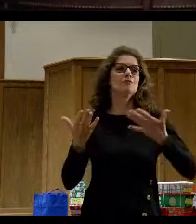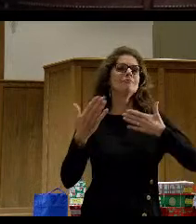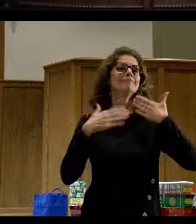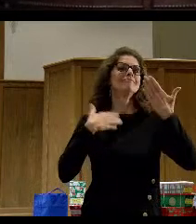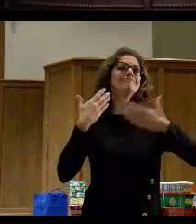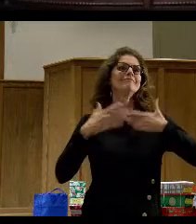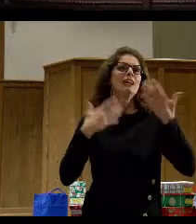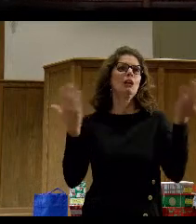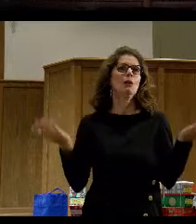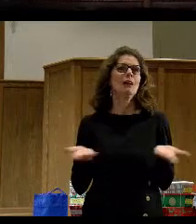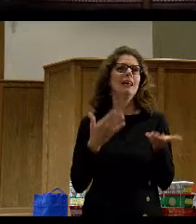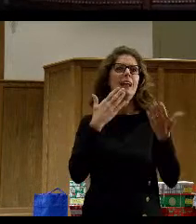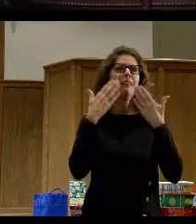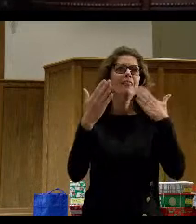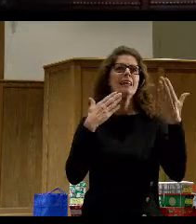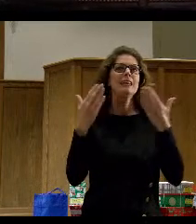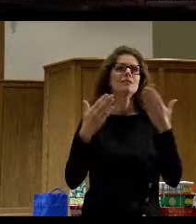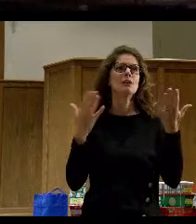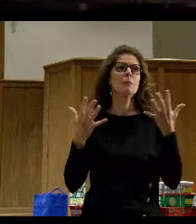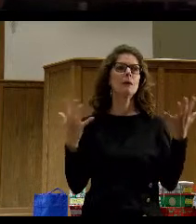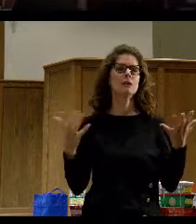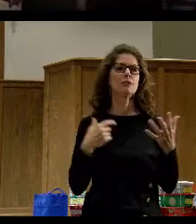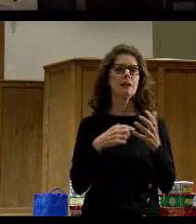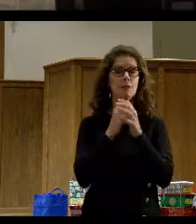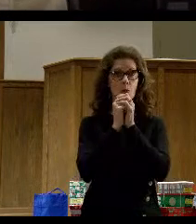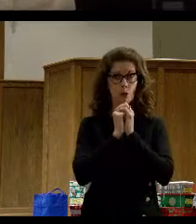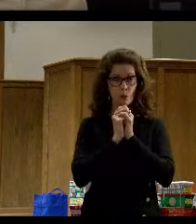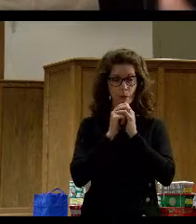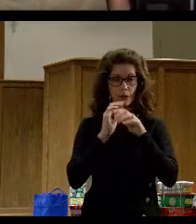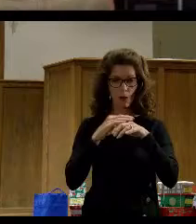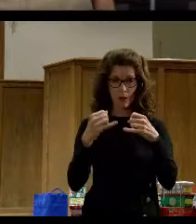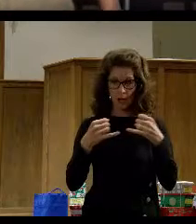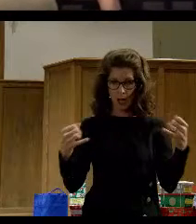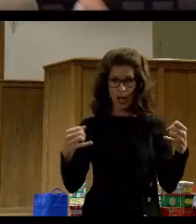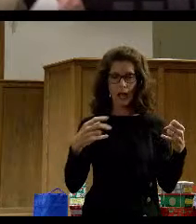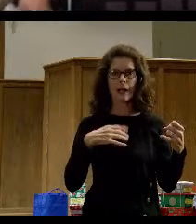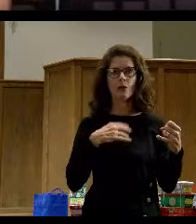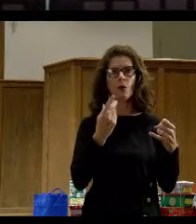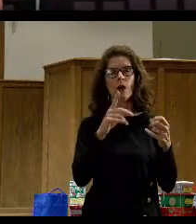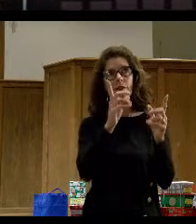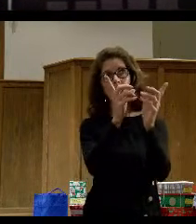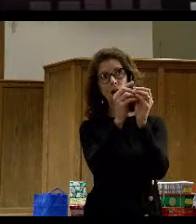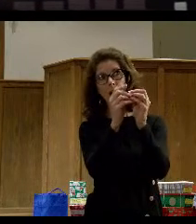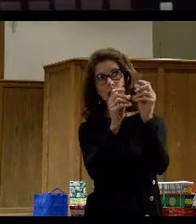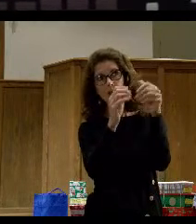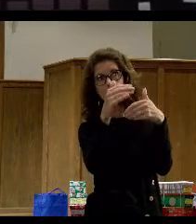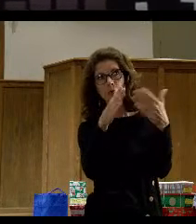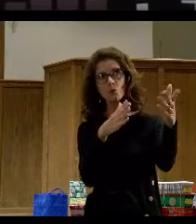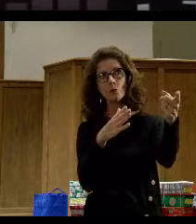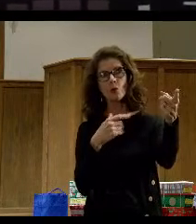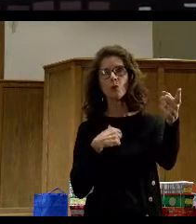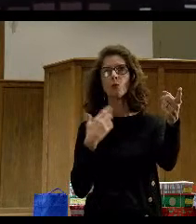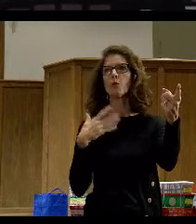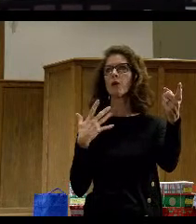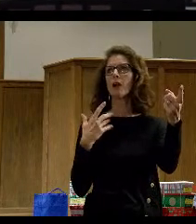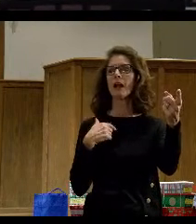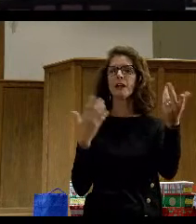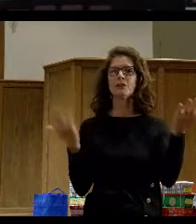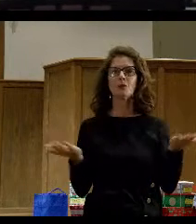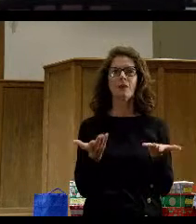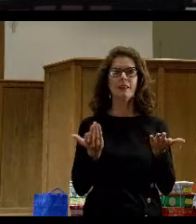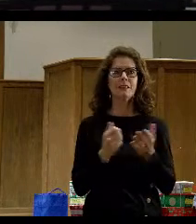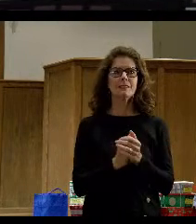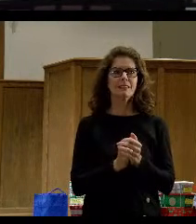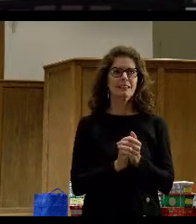time with us at Memorial Road. If you're worshiping with us online or in Fellowship Central, we're so glad you're with us as well. If you are at home